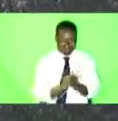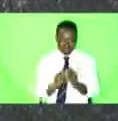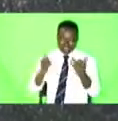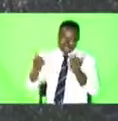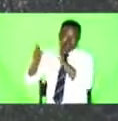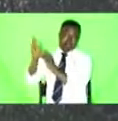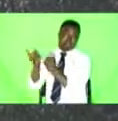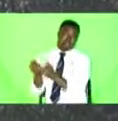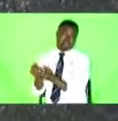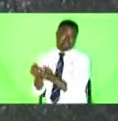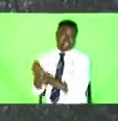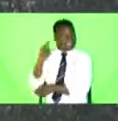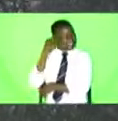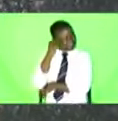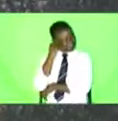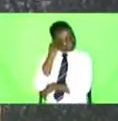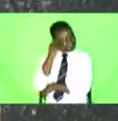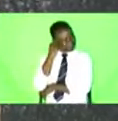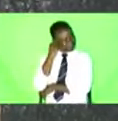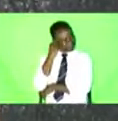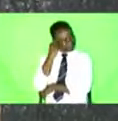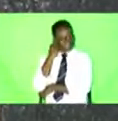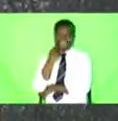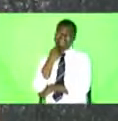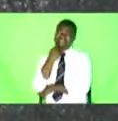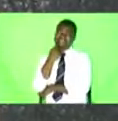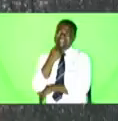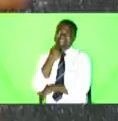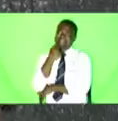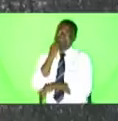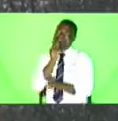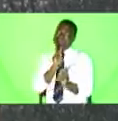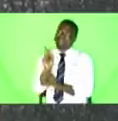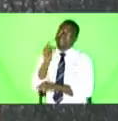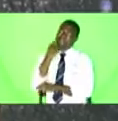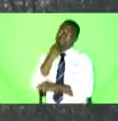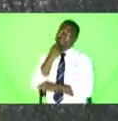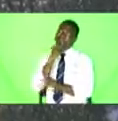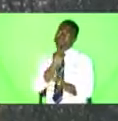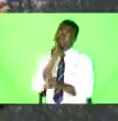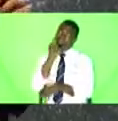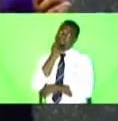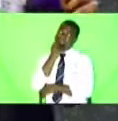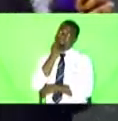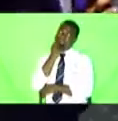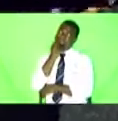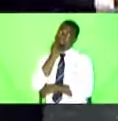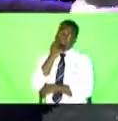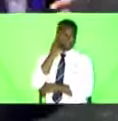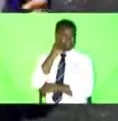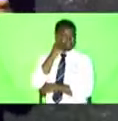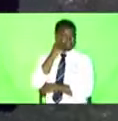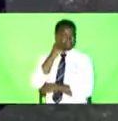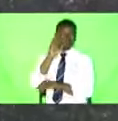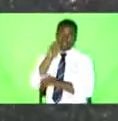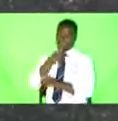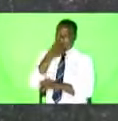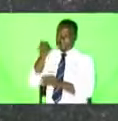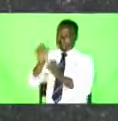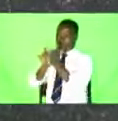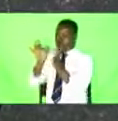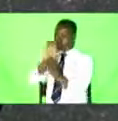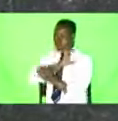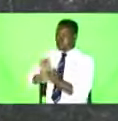his wisdom, he takes a plan, or he makes a plan. He presents Christ to